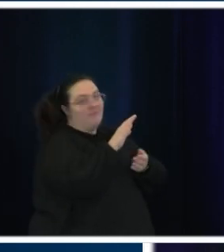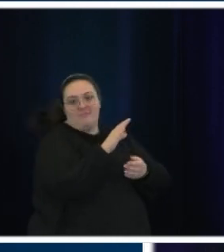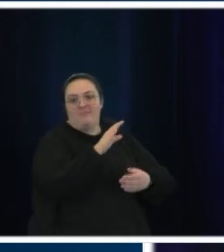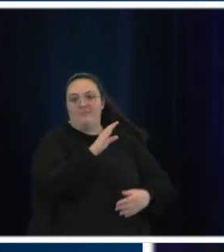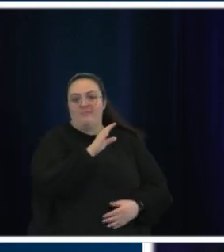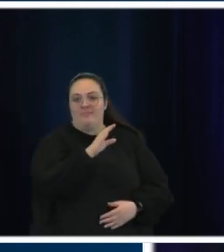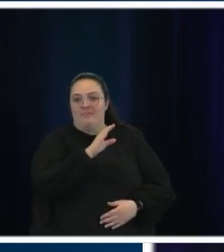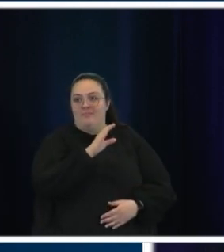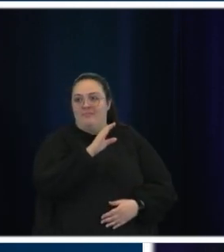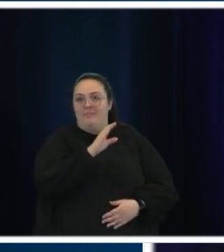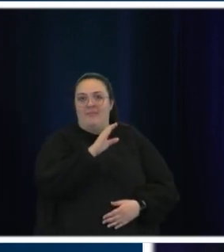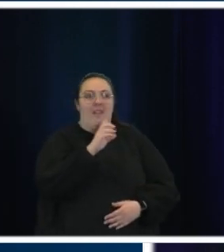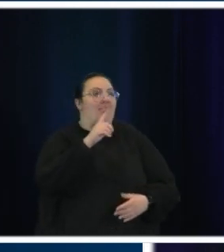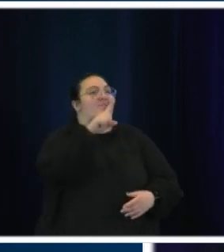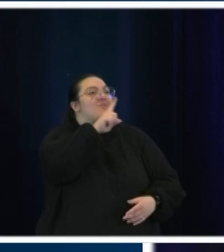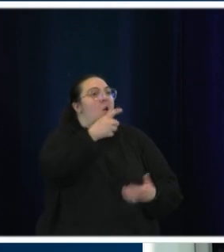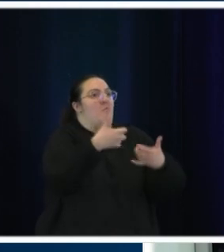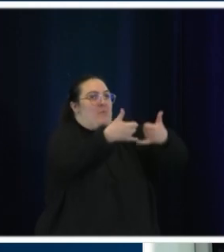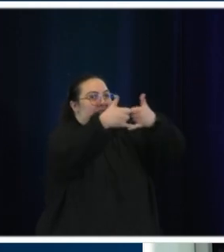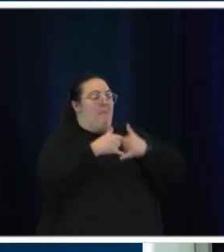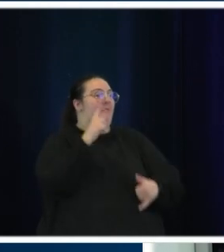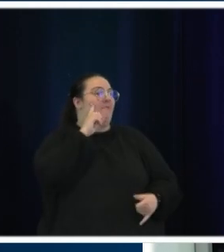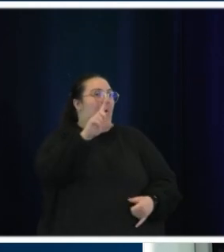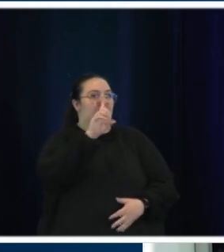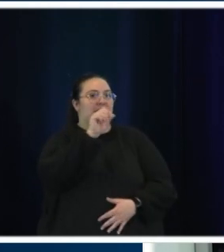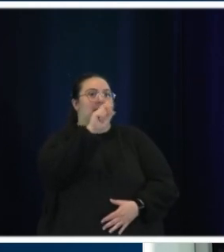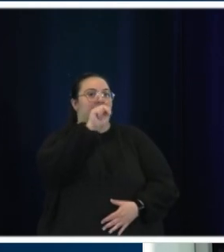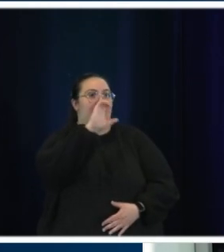Dan Charles Award.